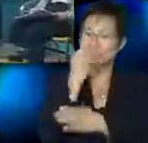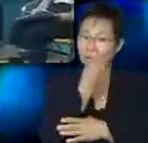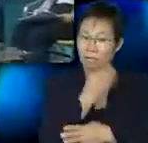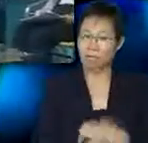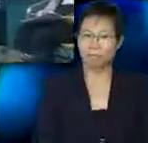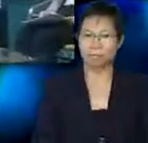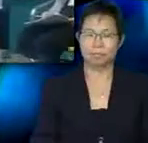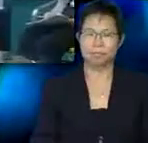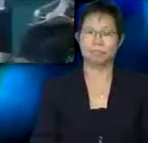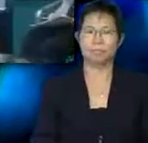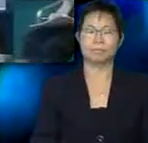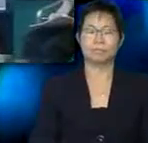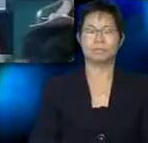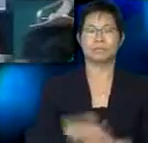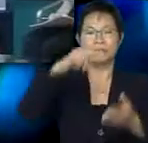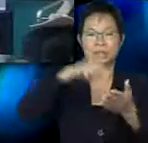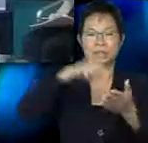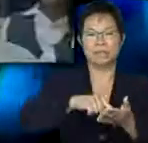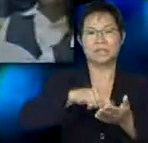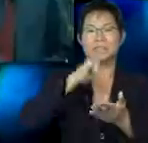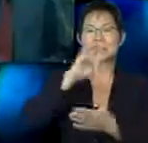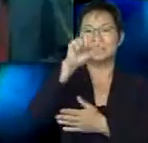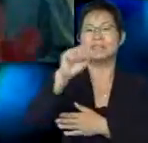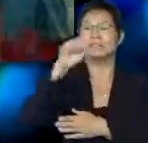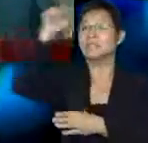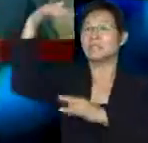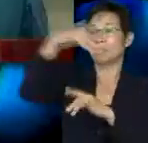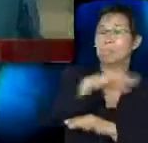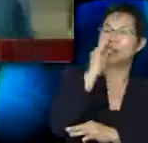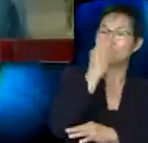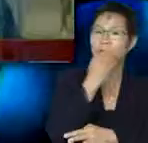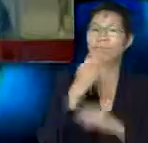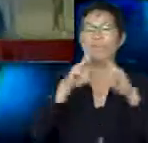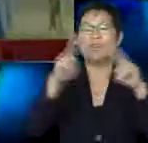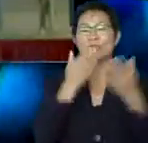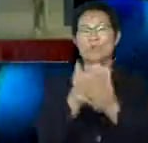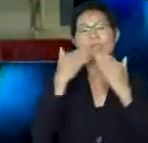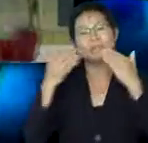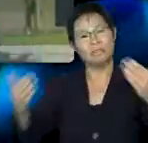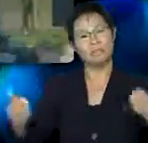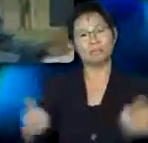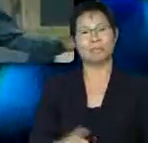sir. Yes, Hisham? It is a sunflower. Very good, thank you. And